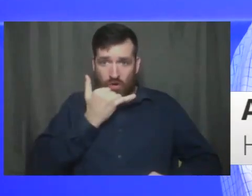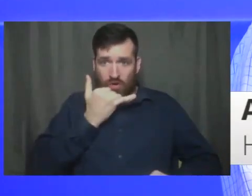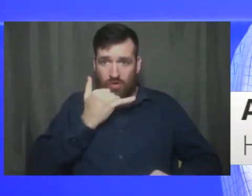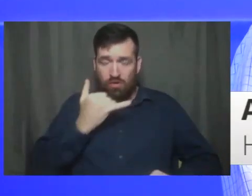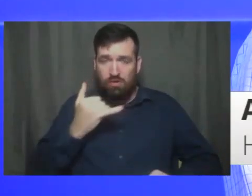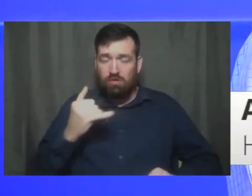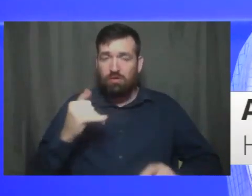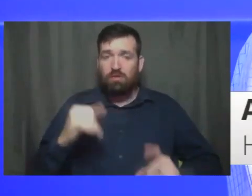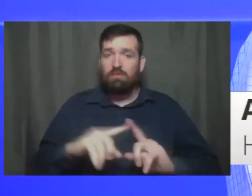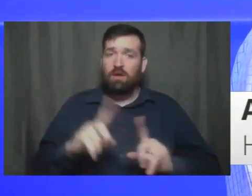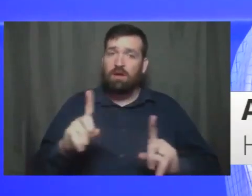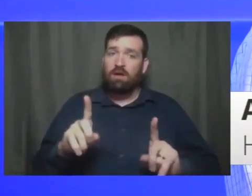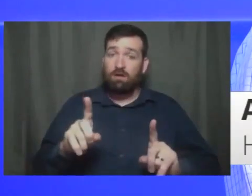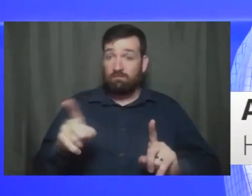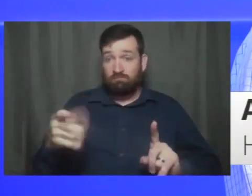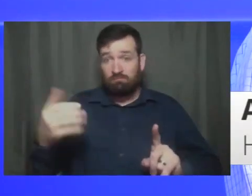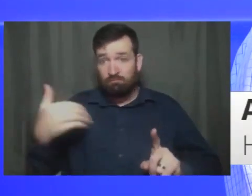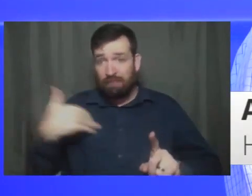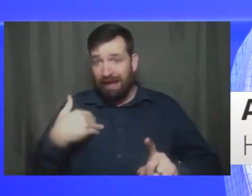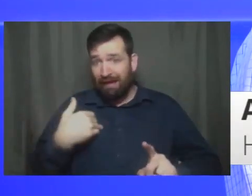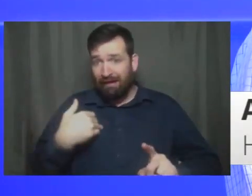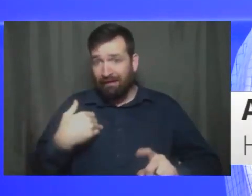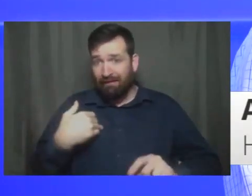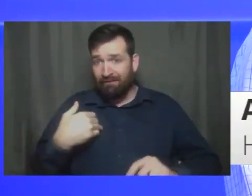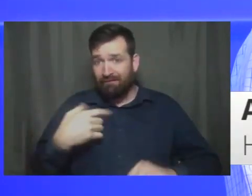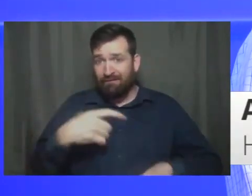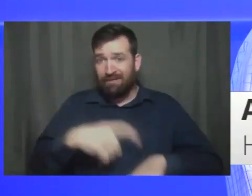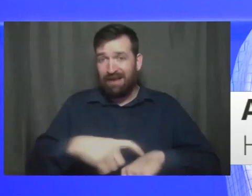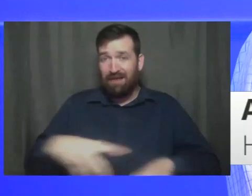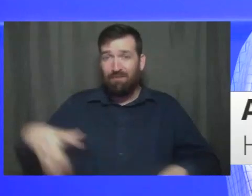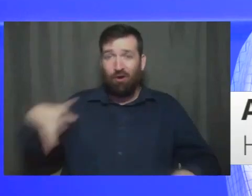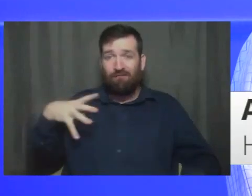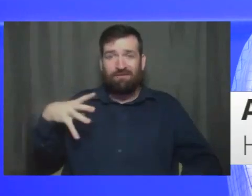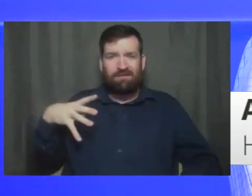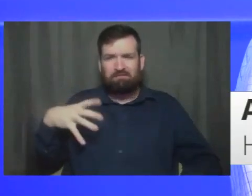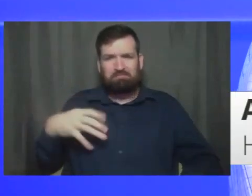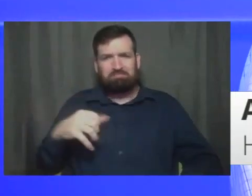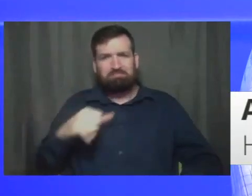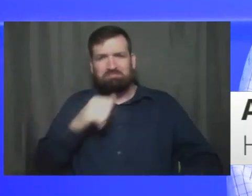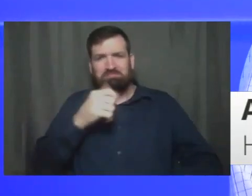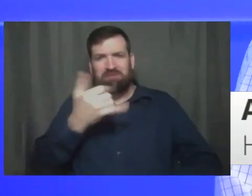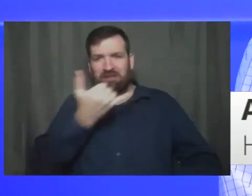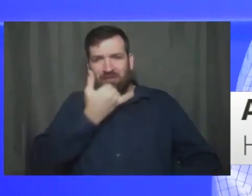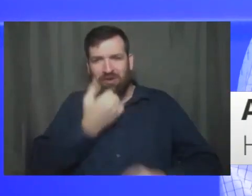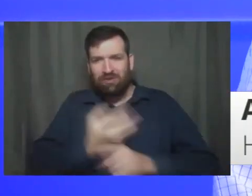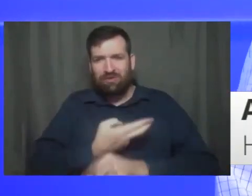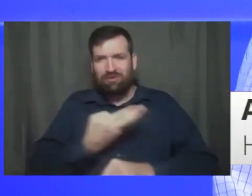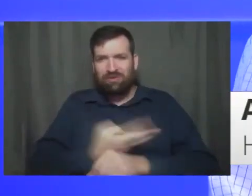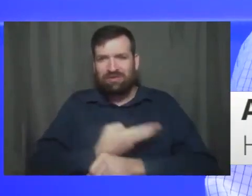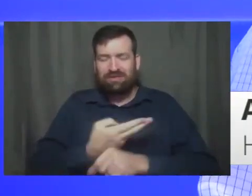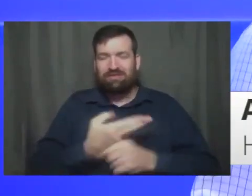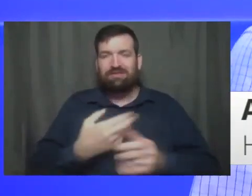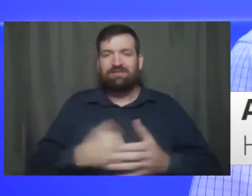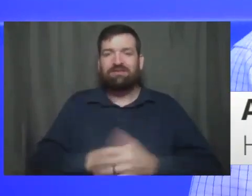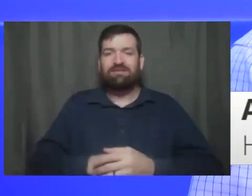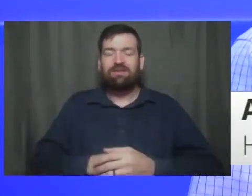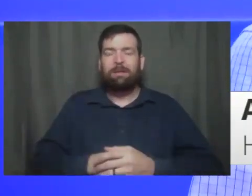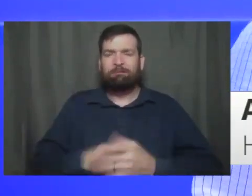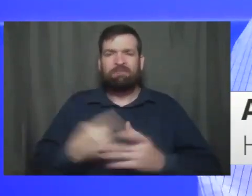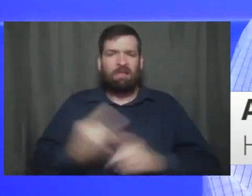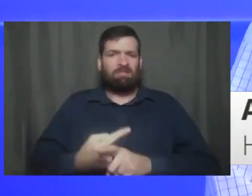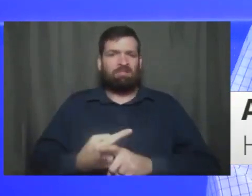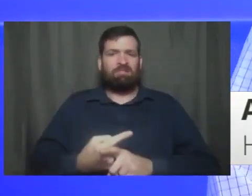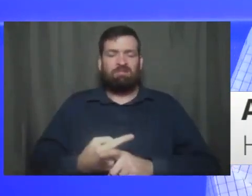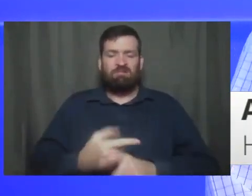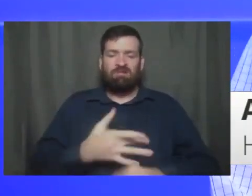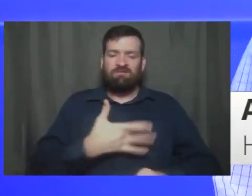have time off, it's not wrong to use it. So it's a conflict, right? I feel sort of bad, but I'm